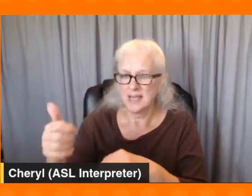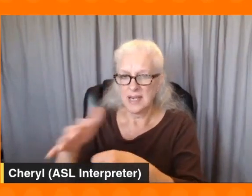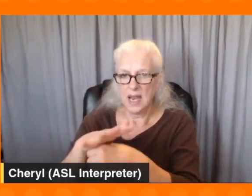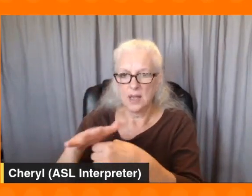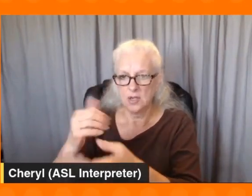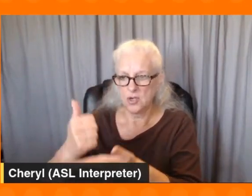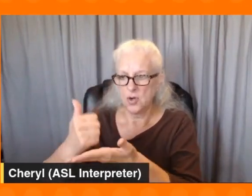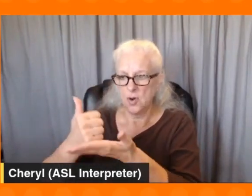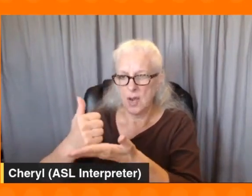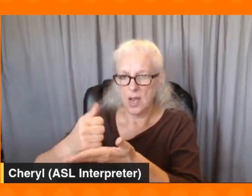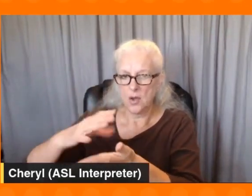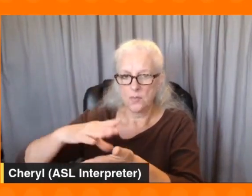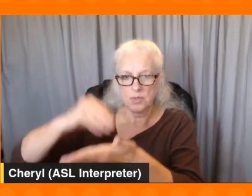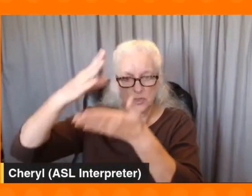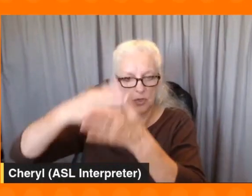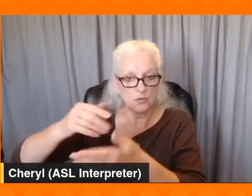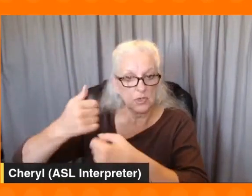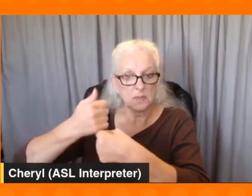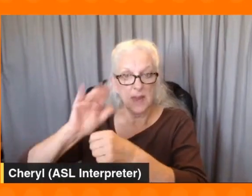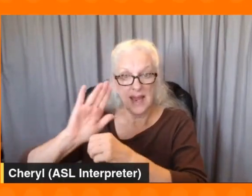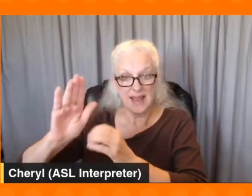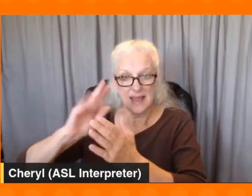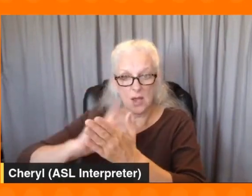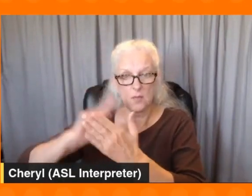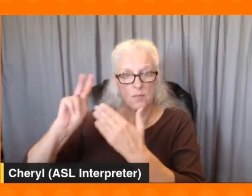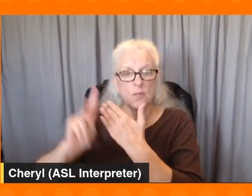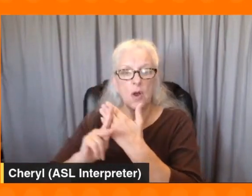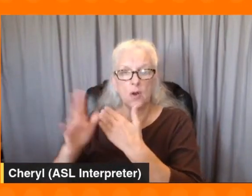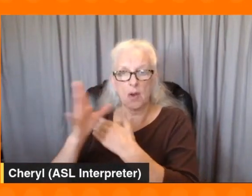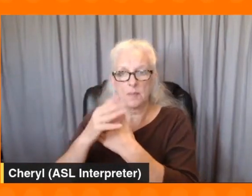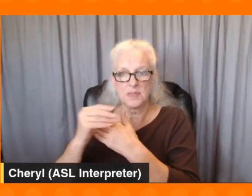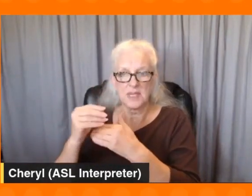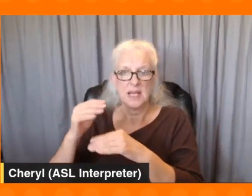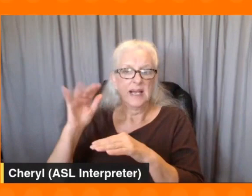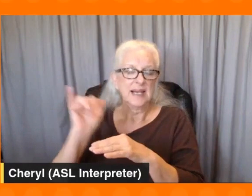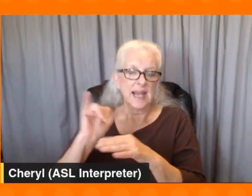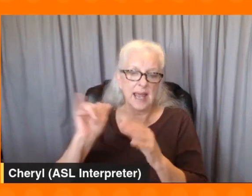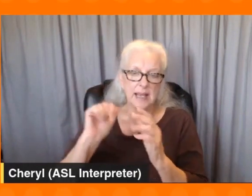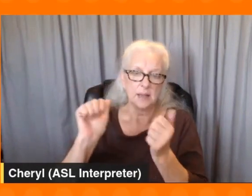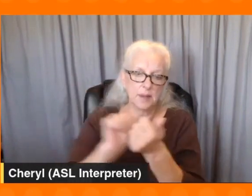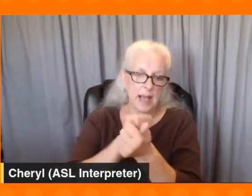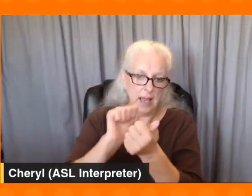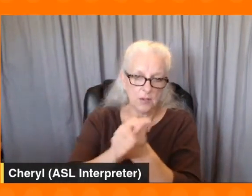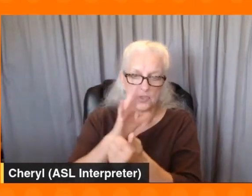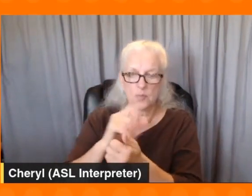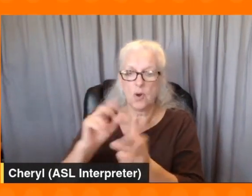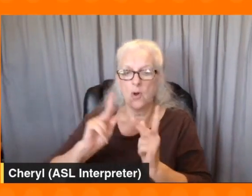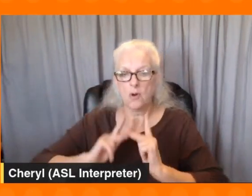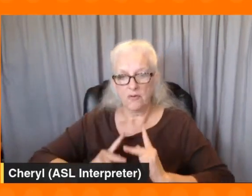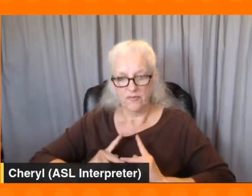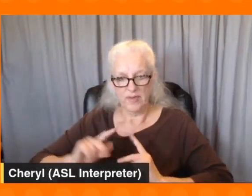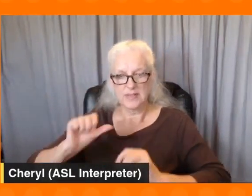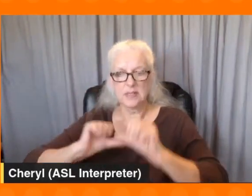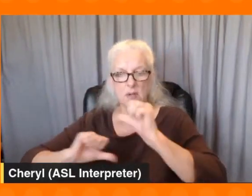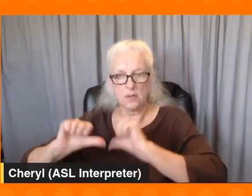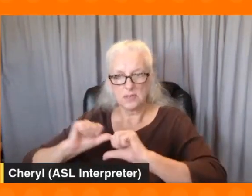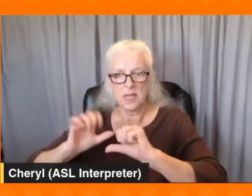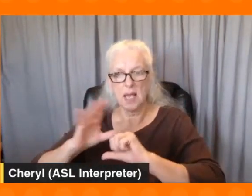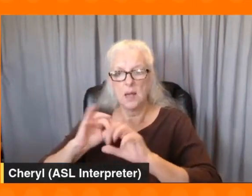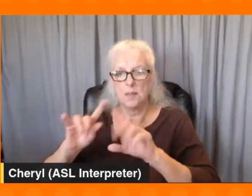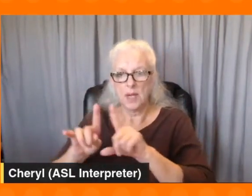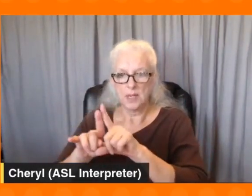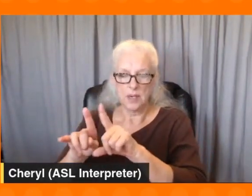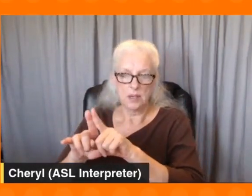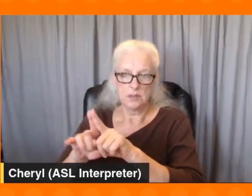students make their own programs and use them to learn concepts in subjects like Algebra 1 and physical science. An even more timely way that I've been